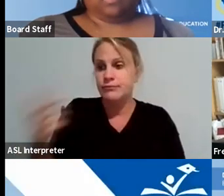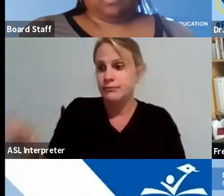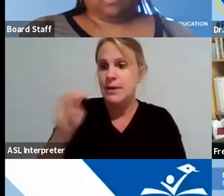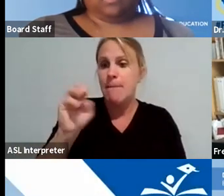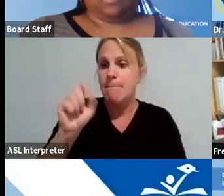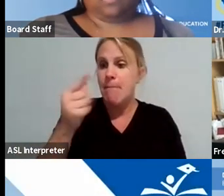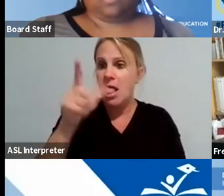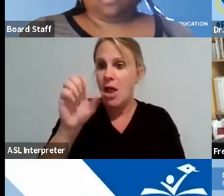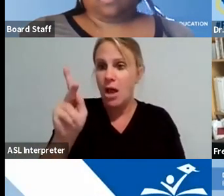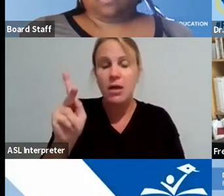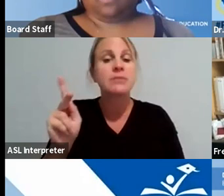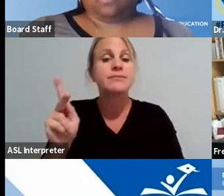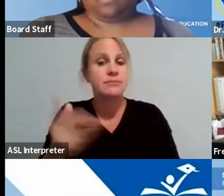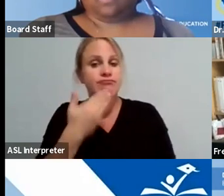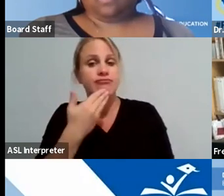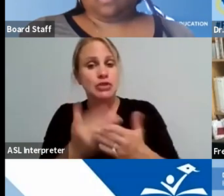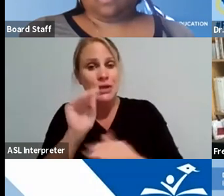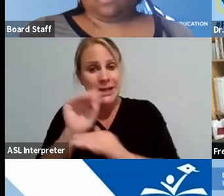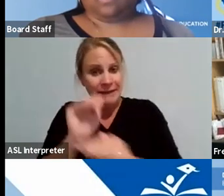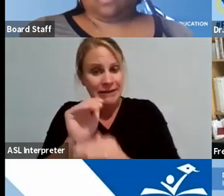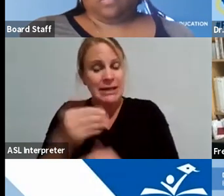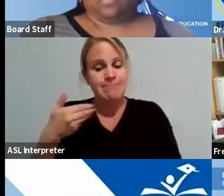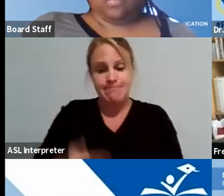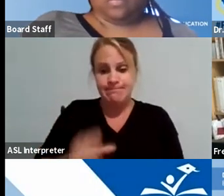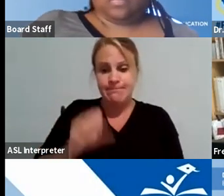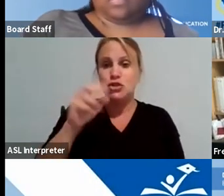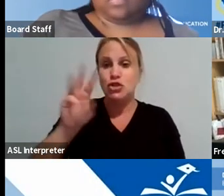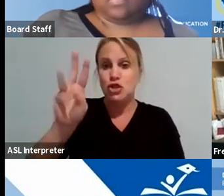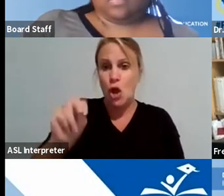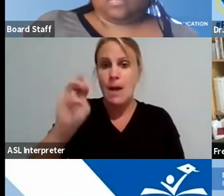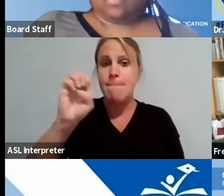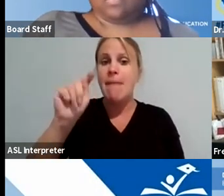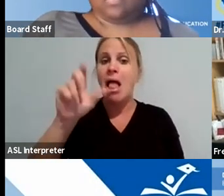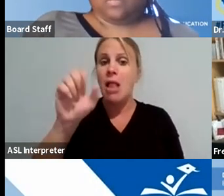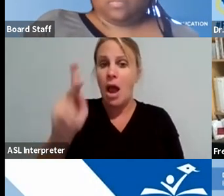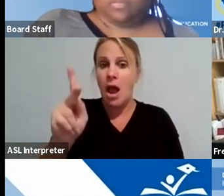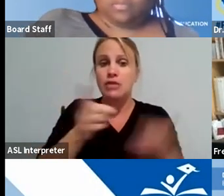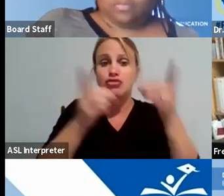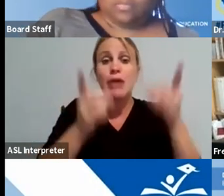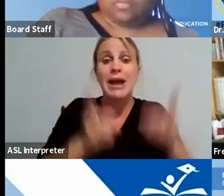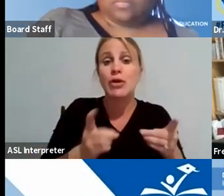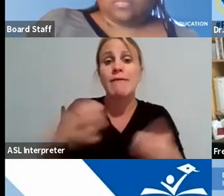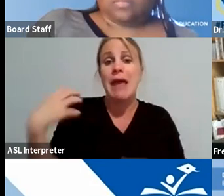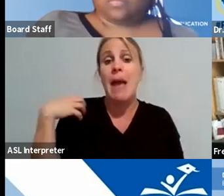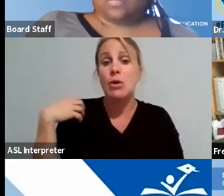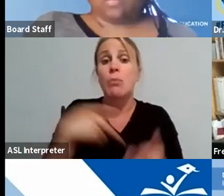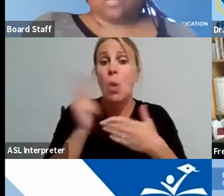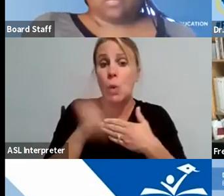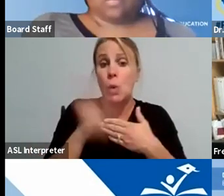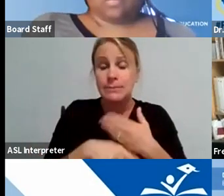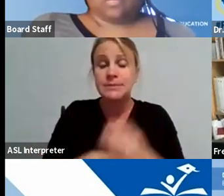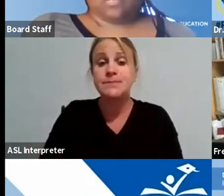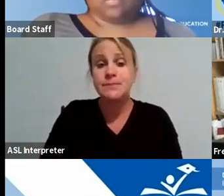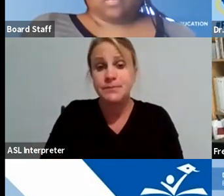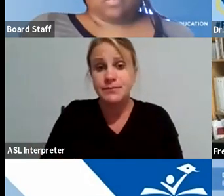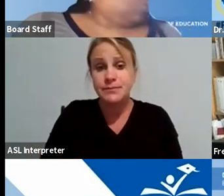Good evening, everyone. My name is Sean Matlock, Director of Capital Programs, and I will,